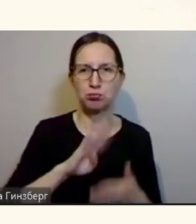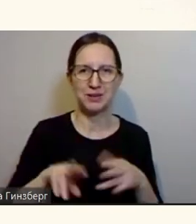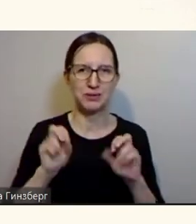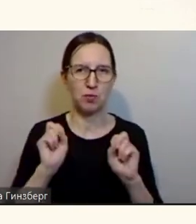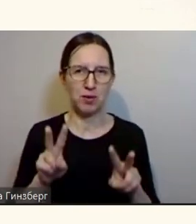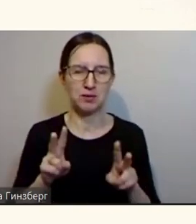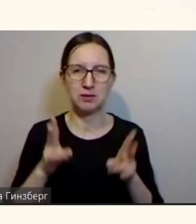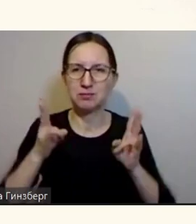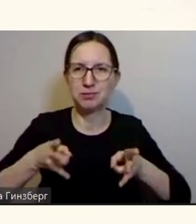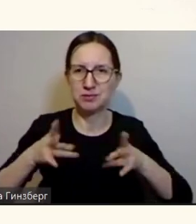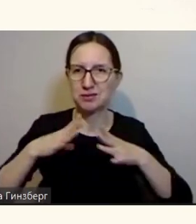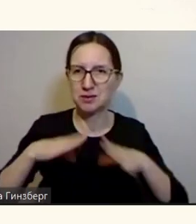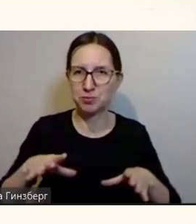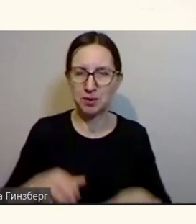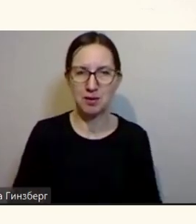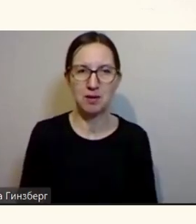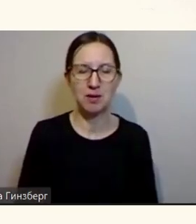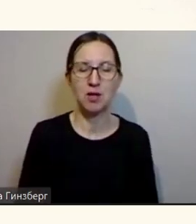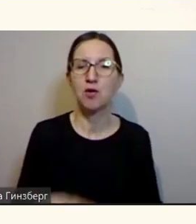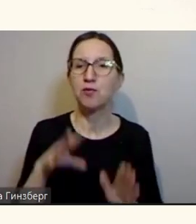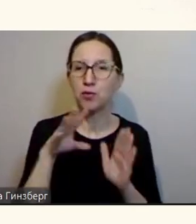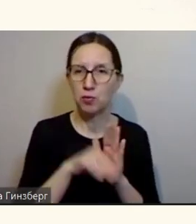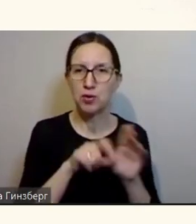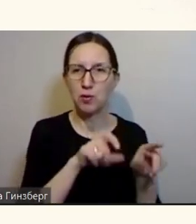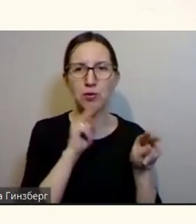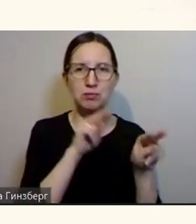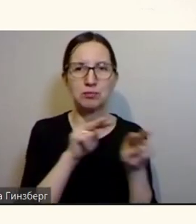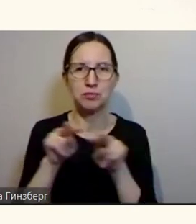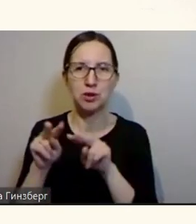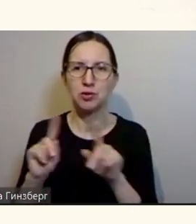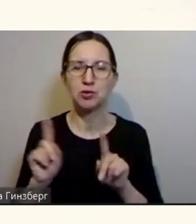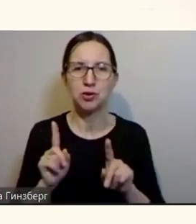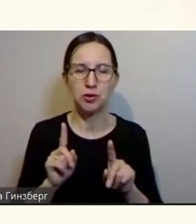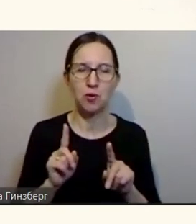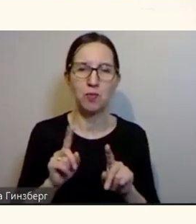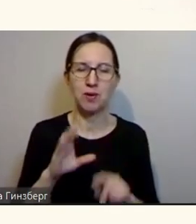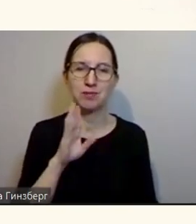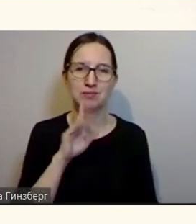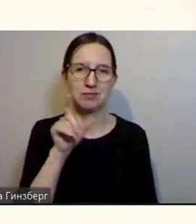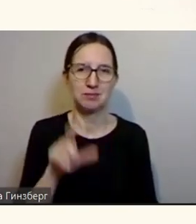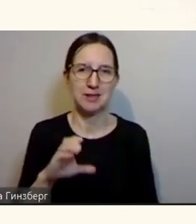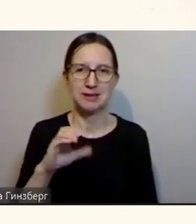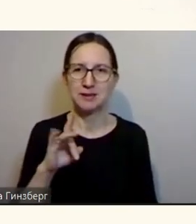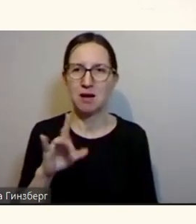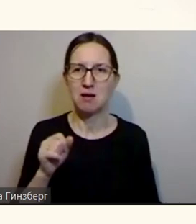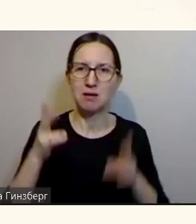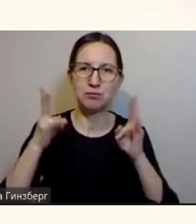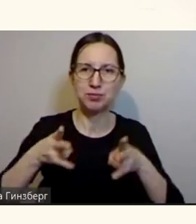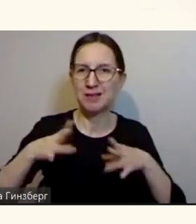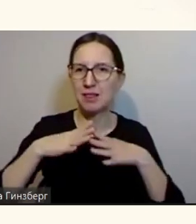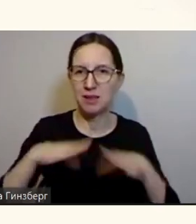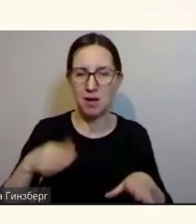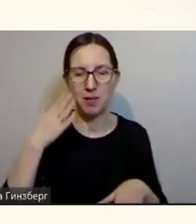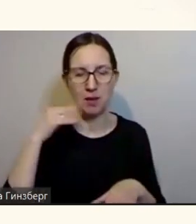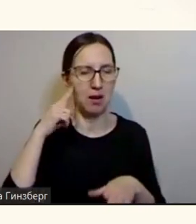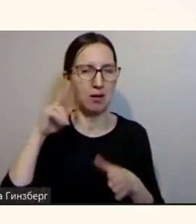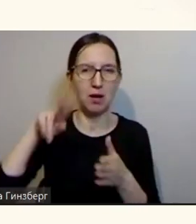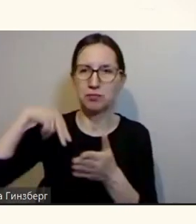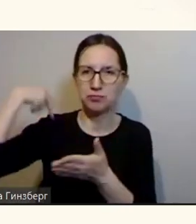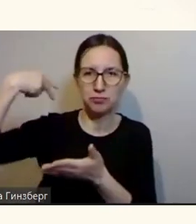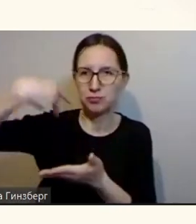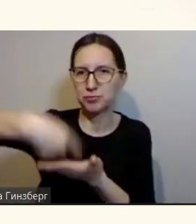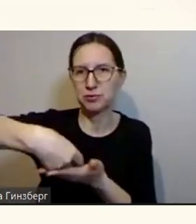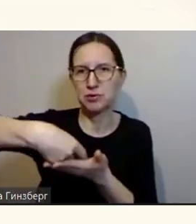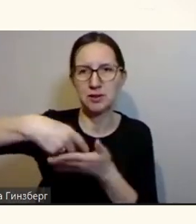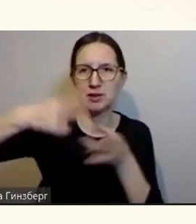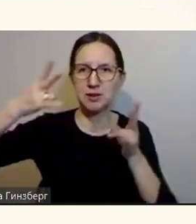fell backwards. Again, underwater, we had safety divers and whatever, just to make sure that,